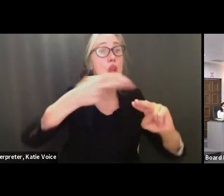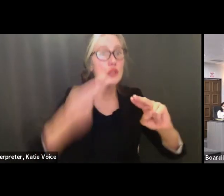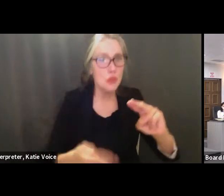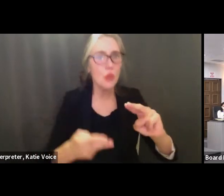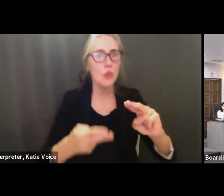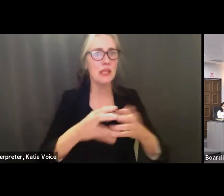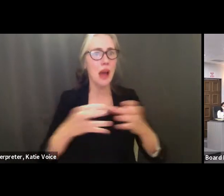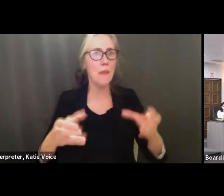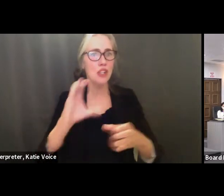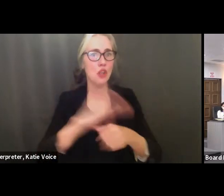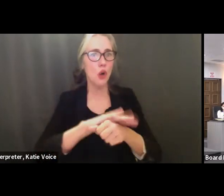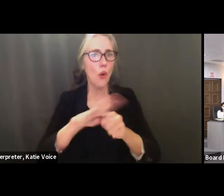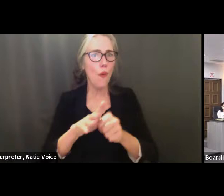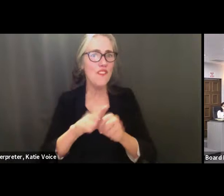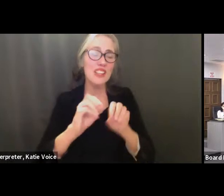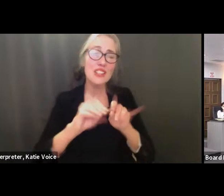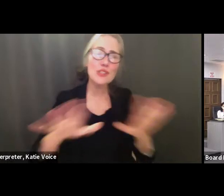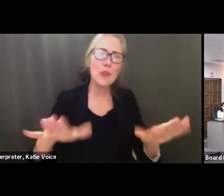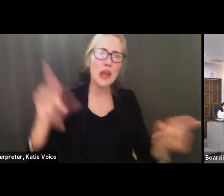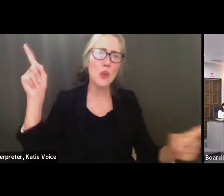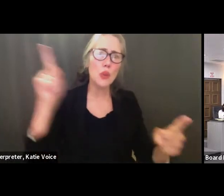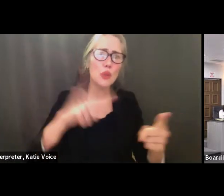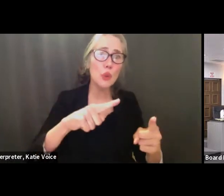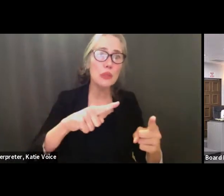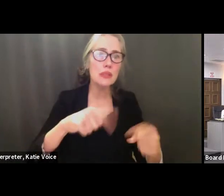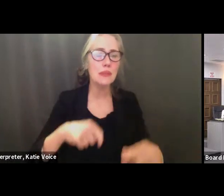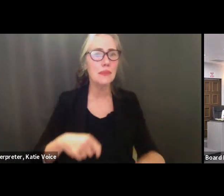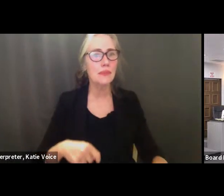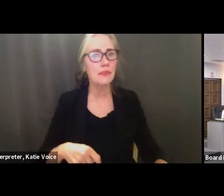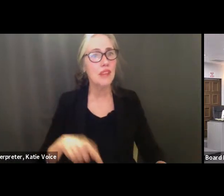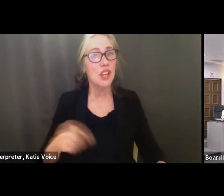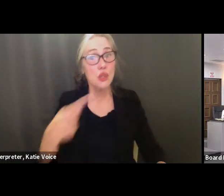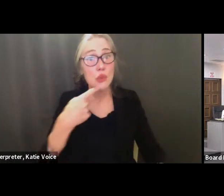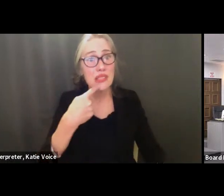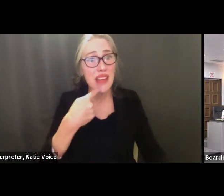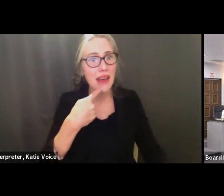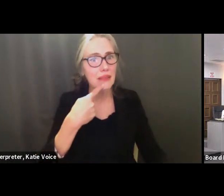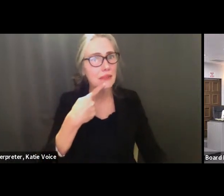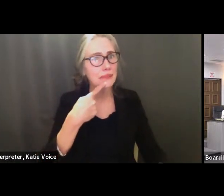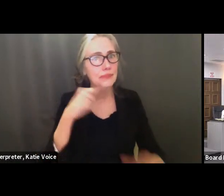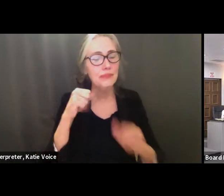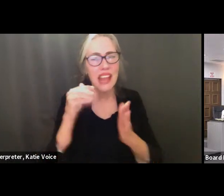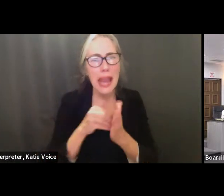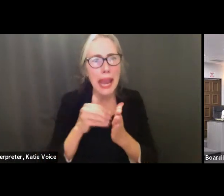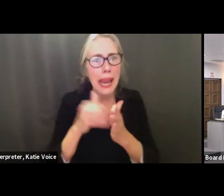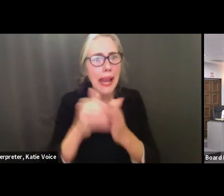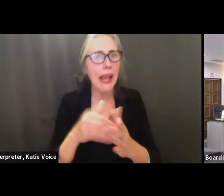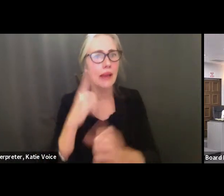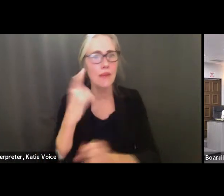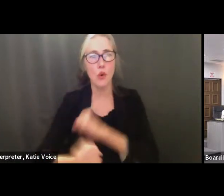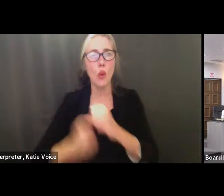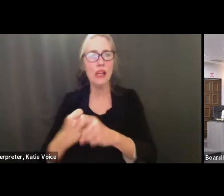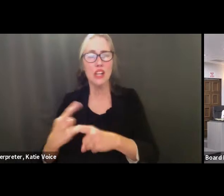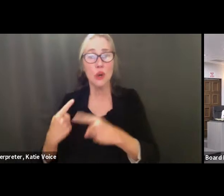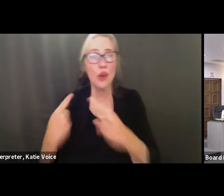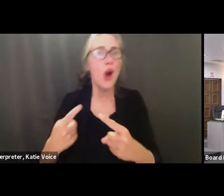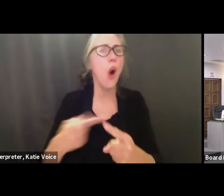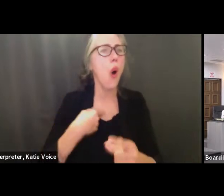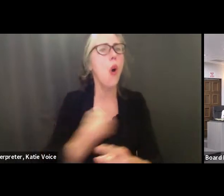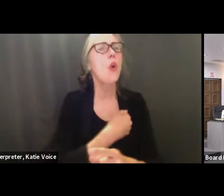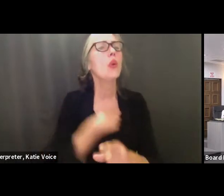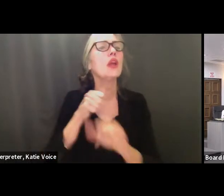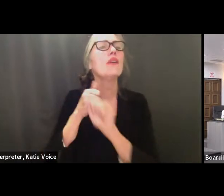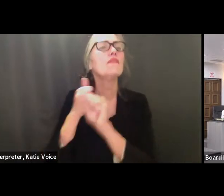difference. So you've said all year you're following these guidelines, but we don't see you reacting to the real